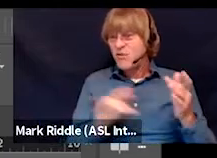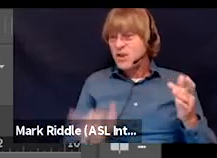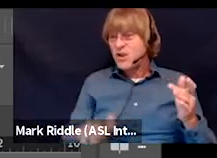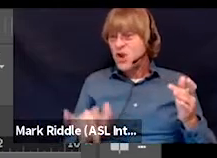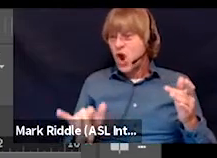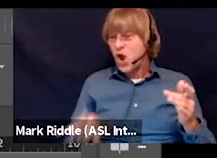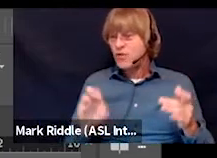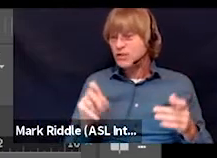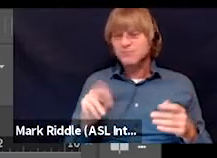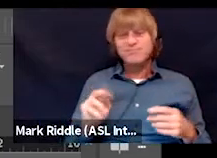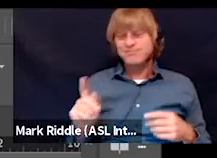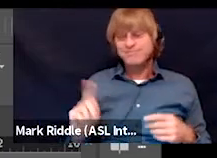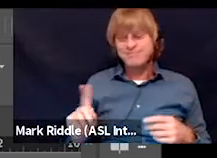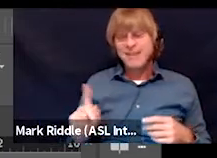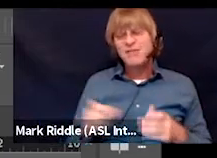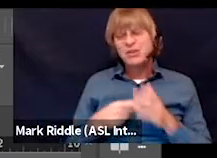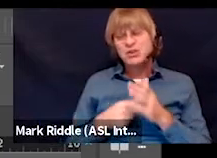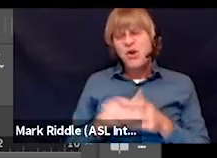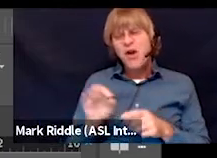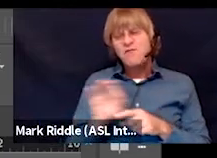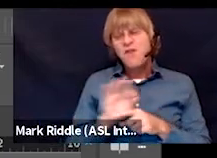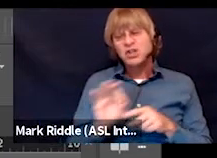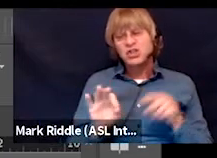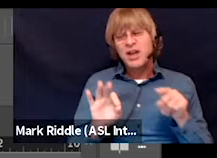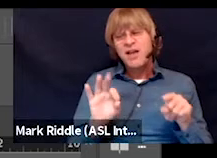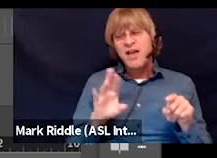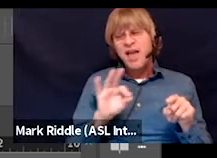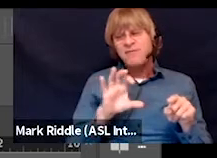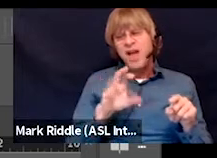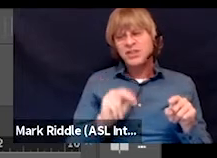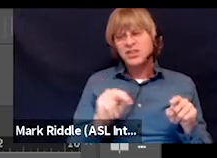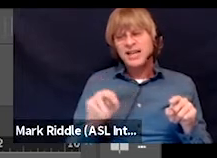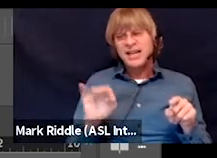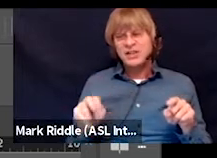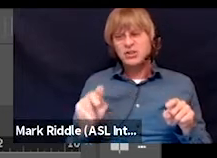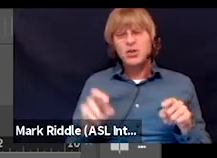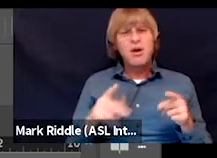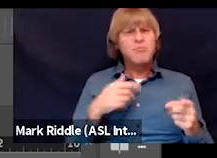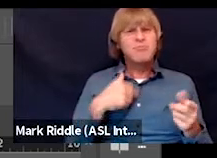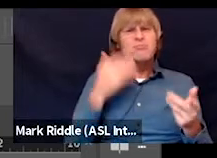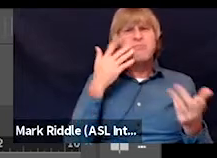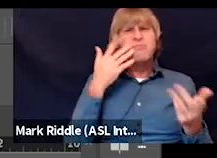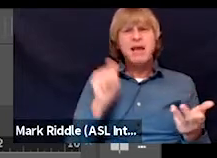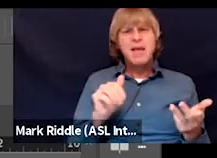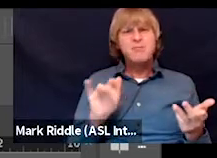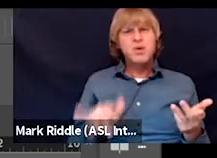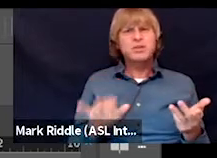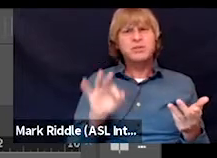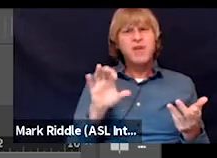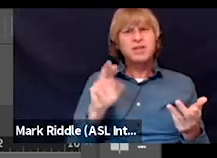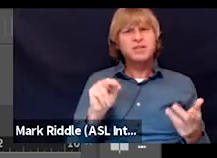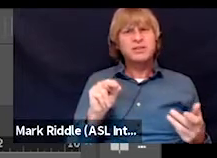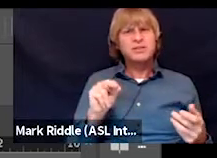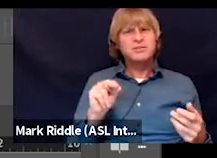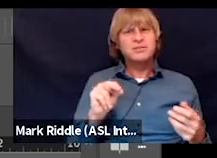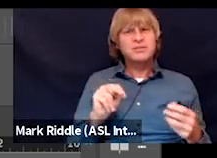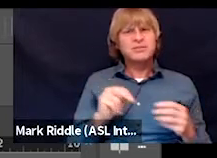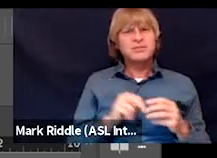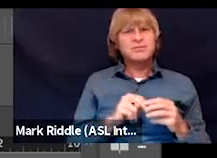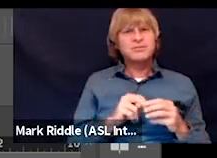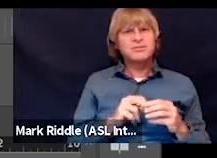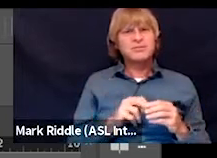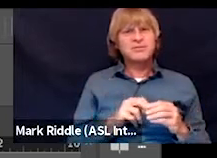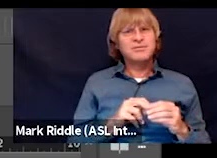okay, I need to show you function enter. I didn't even know that I could push function as a